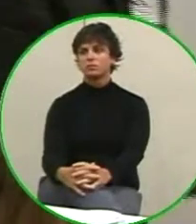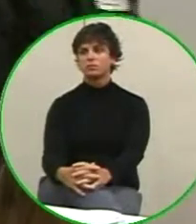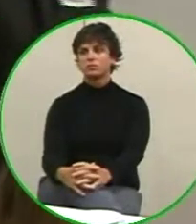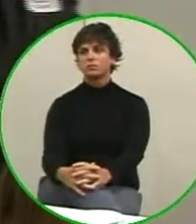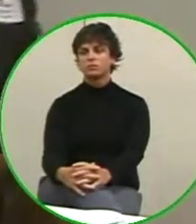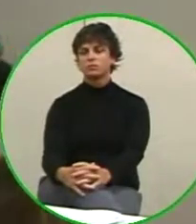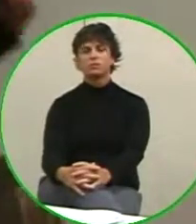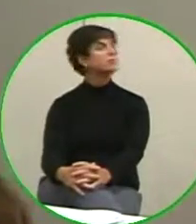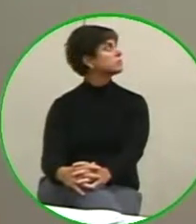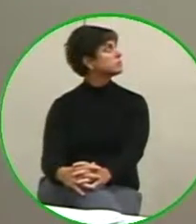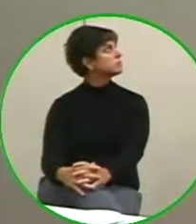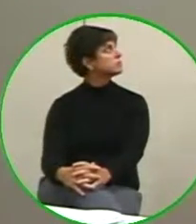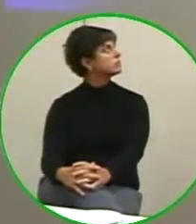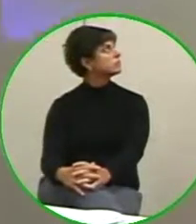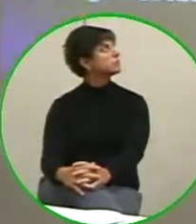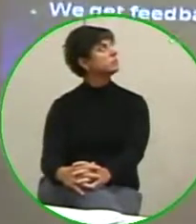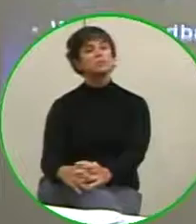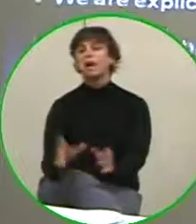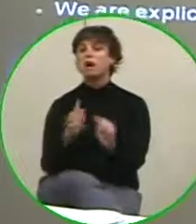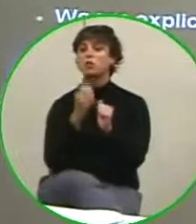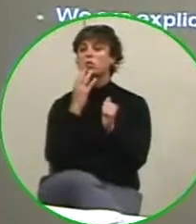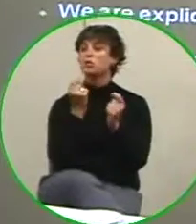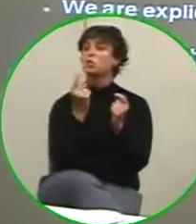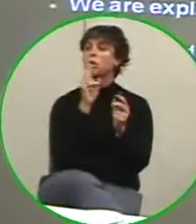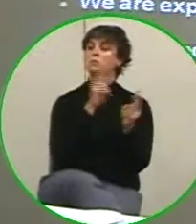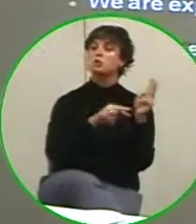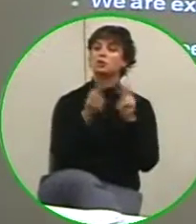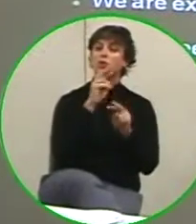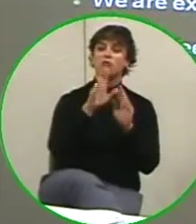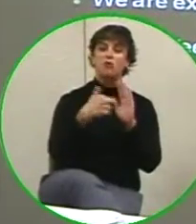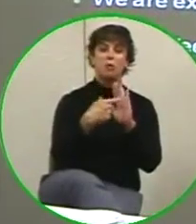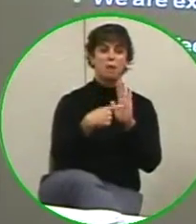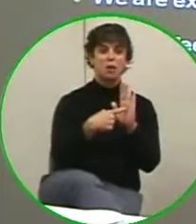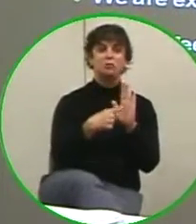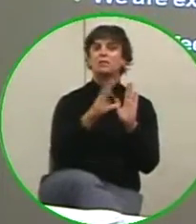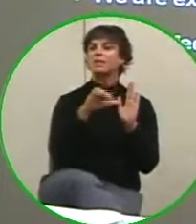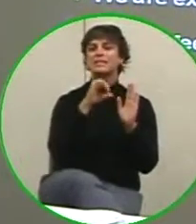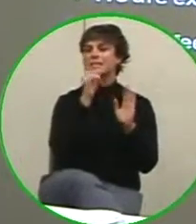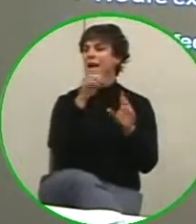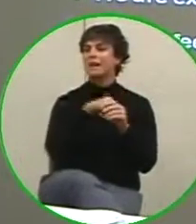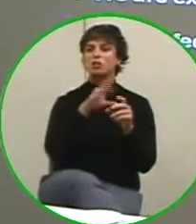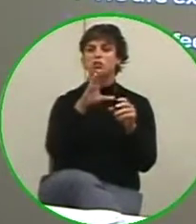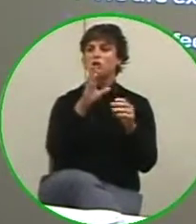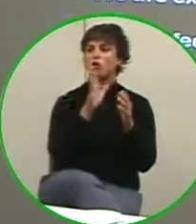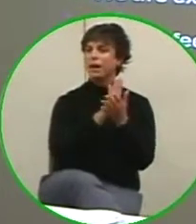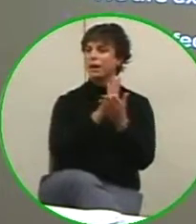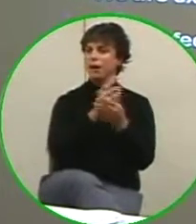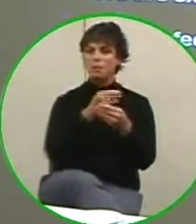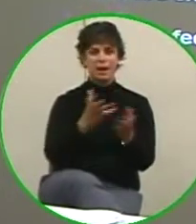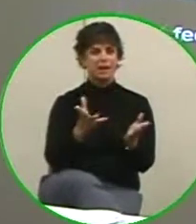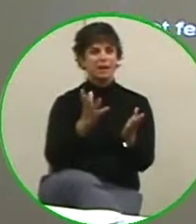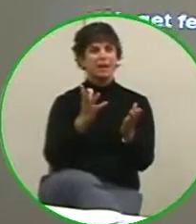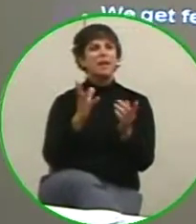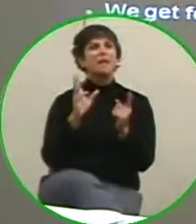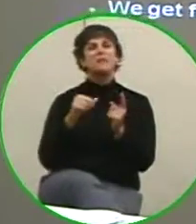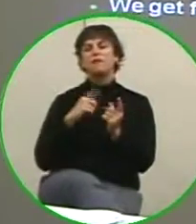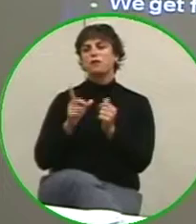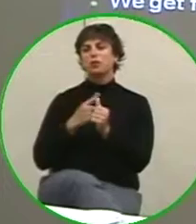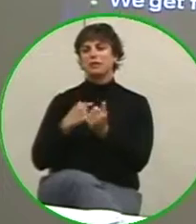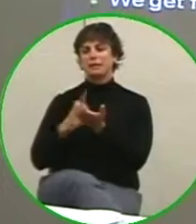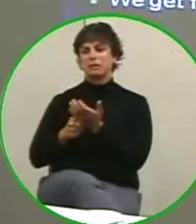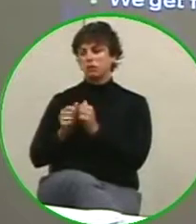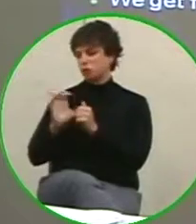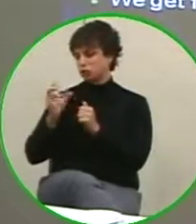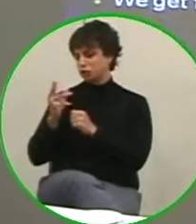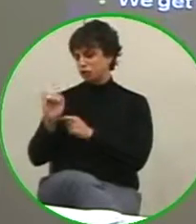So how do we know what to do? We usually observe role models. This isn't in your handout packet. This is something after talking with Sherry that I just added